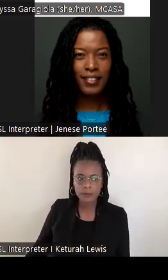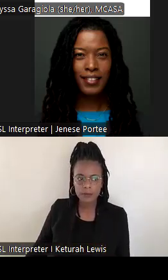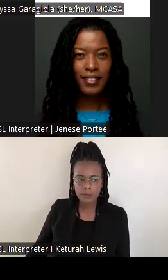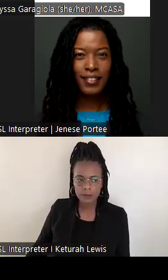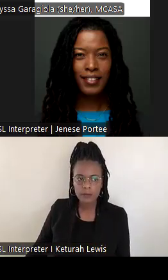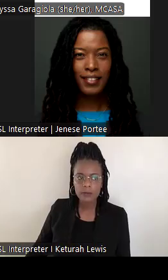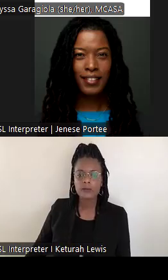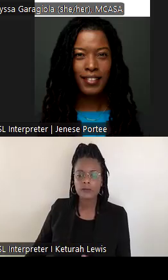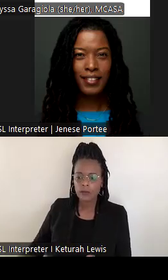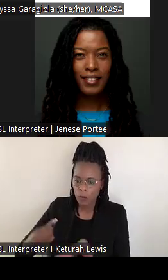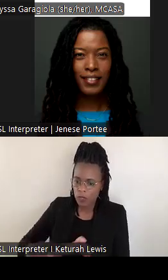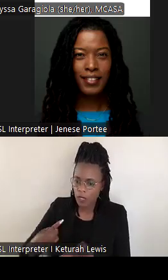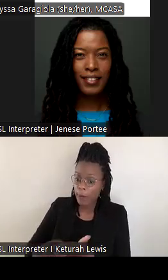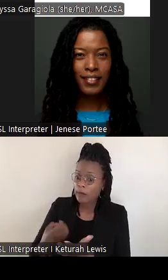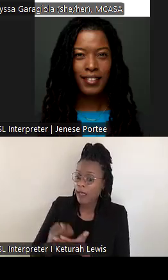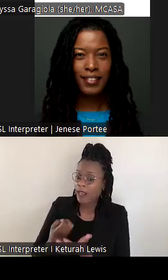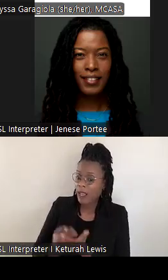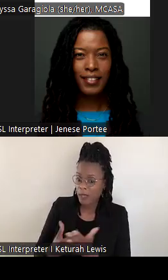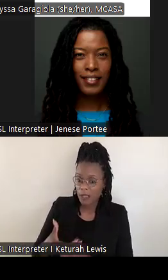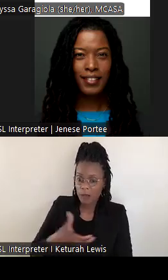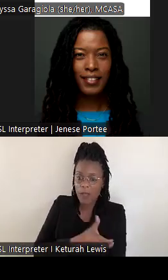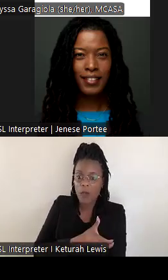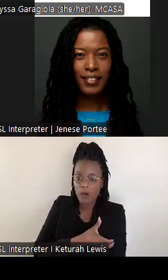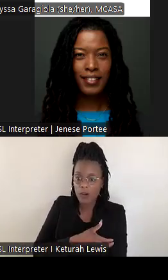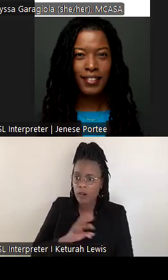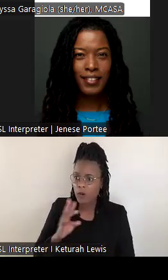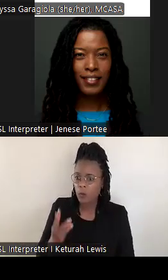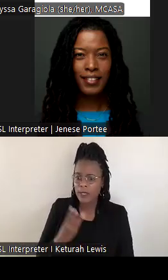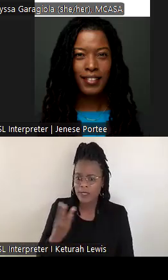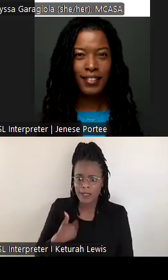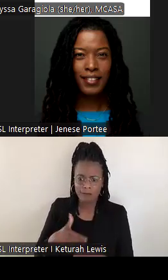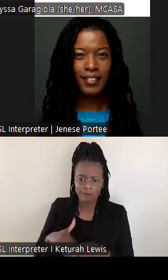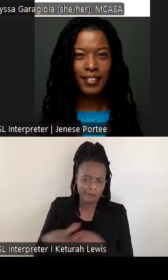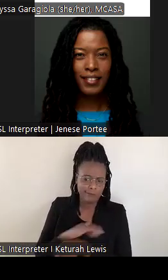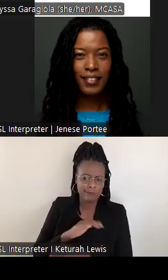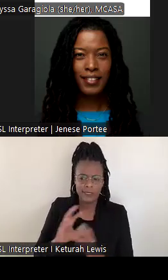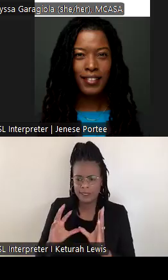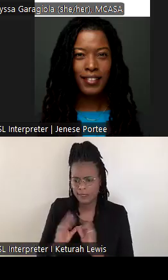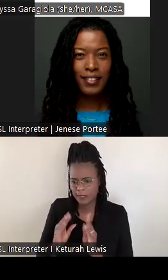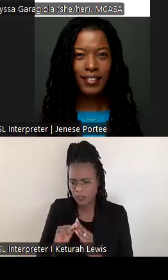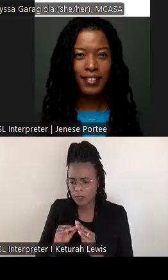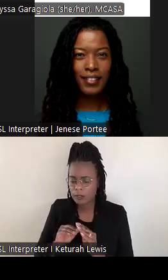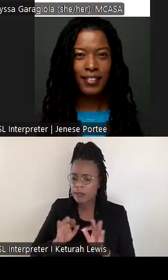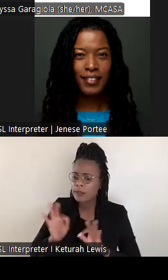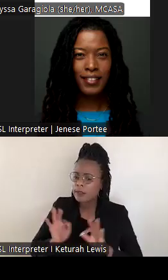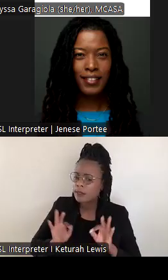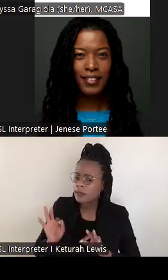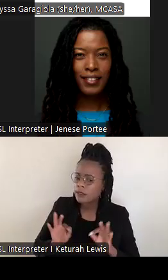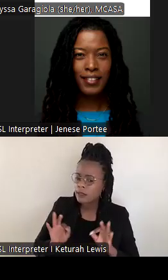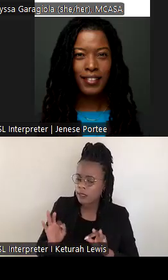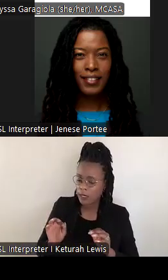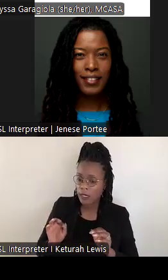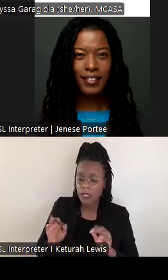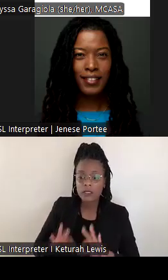talking about economic power. And on Wednesday, we'll have a whole session about how important it is for survivors